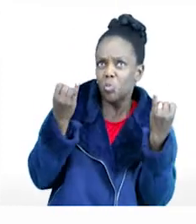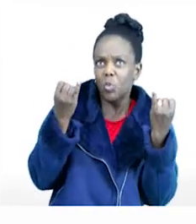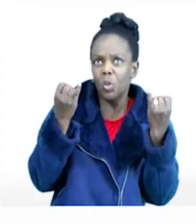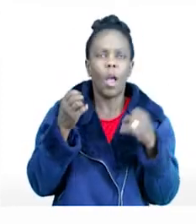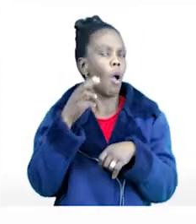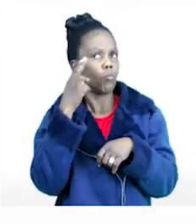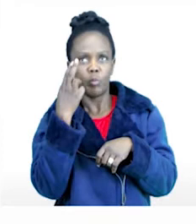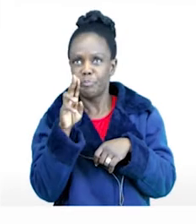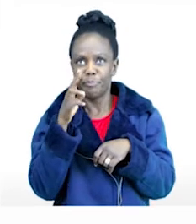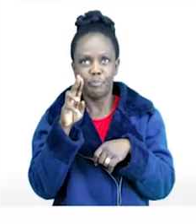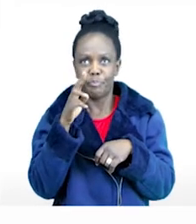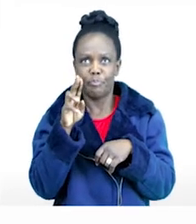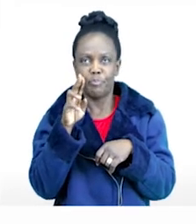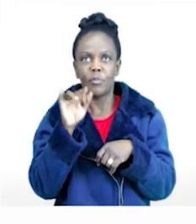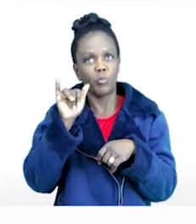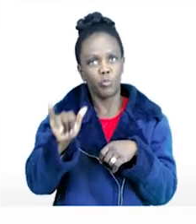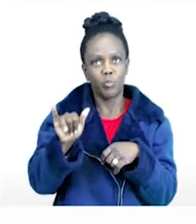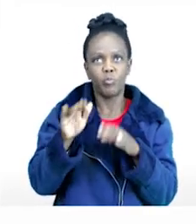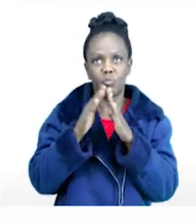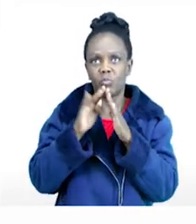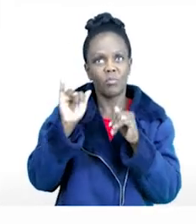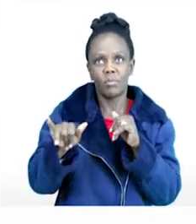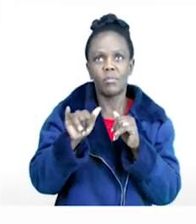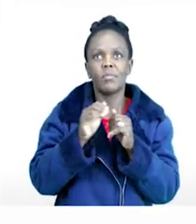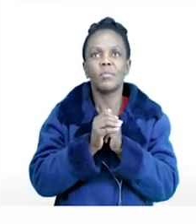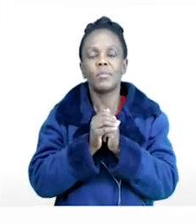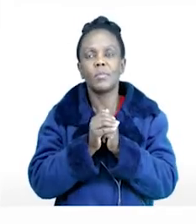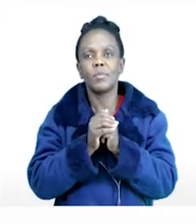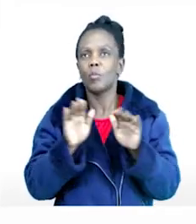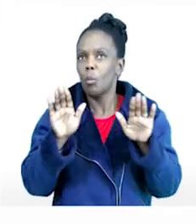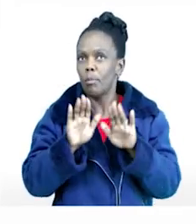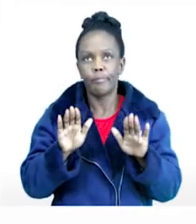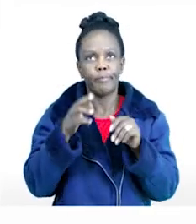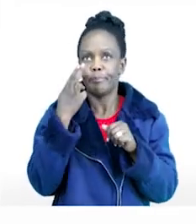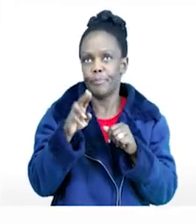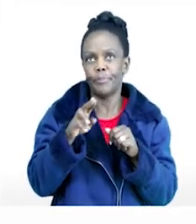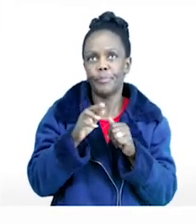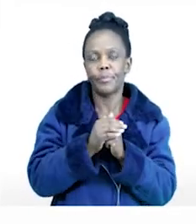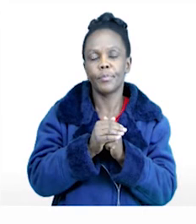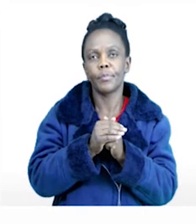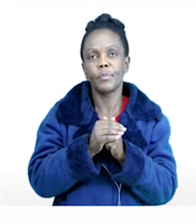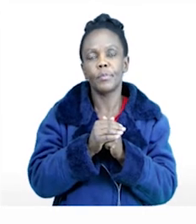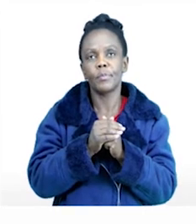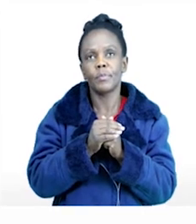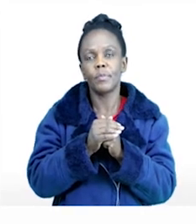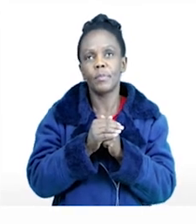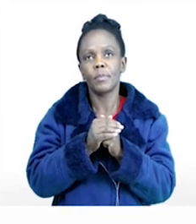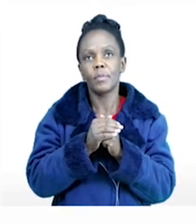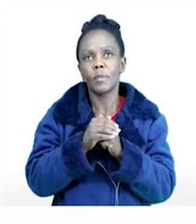you can't use a house to go to town. So please do not color the house. Can you